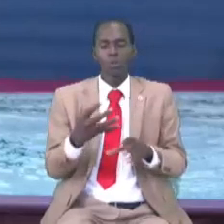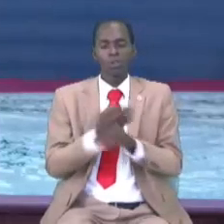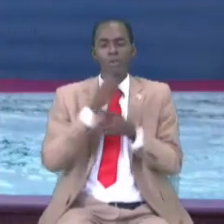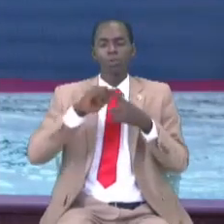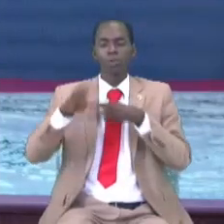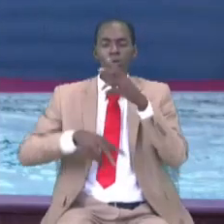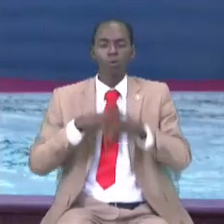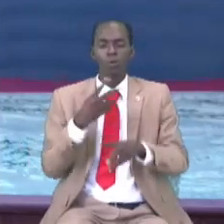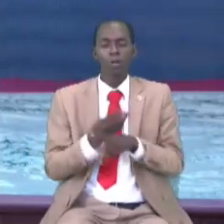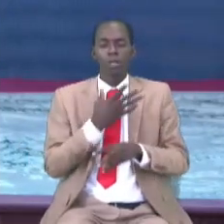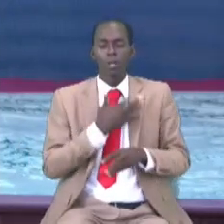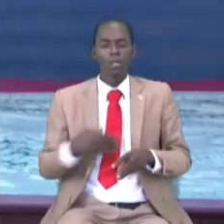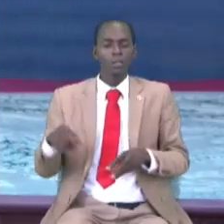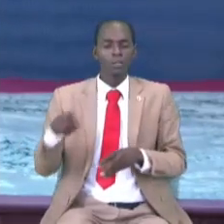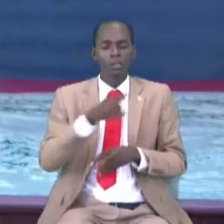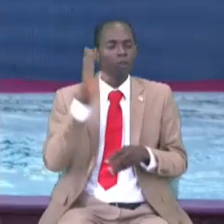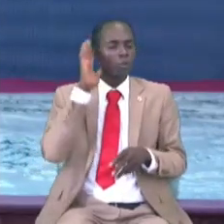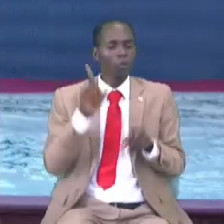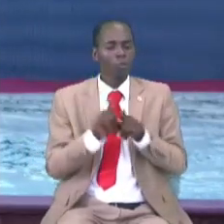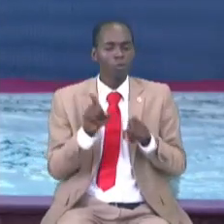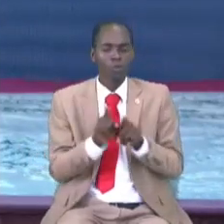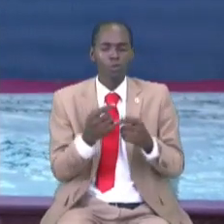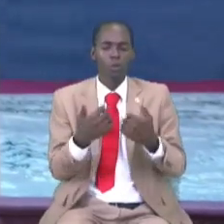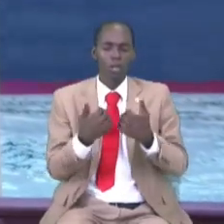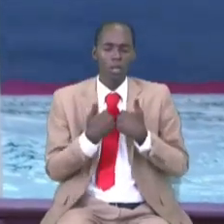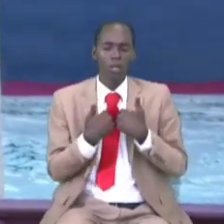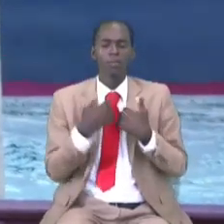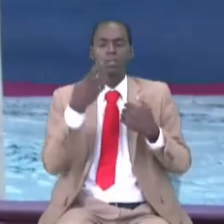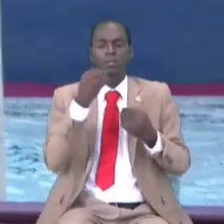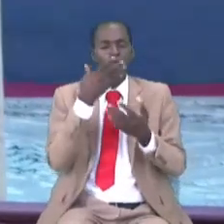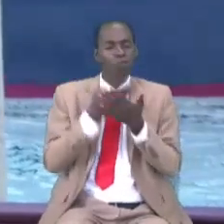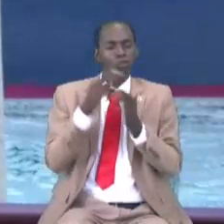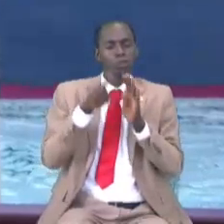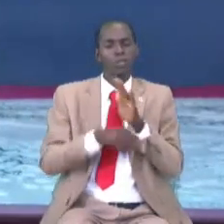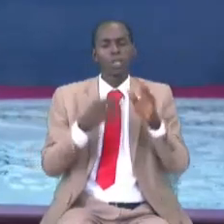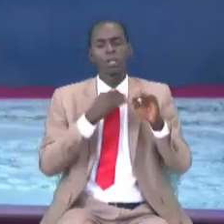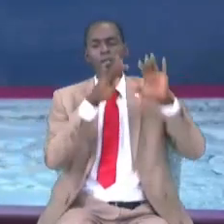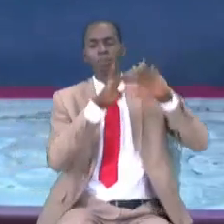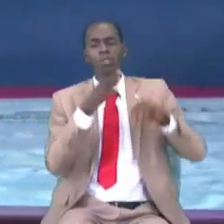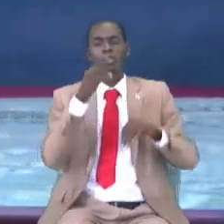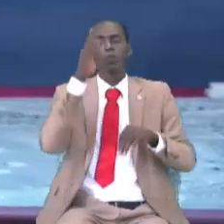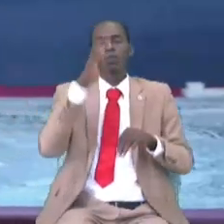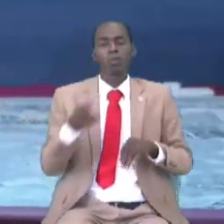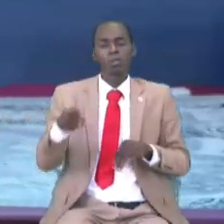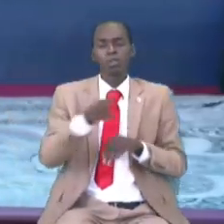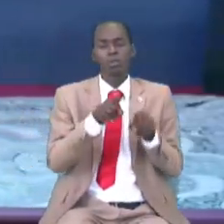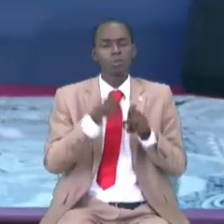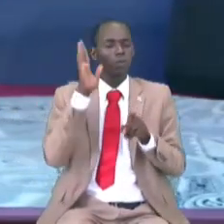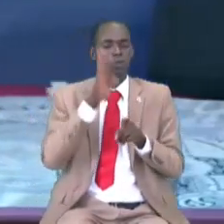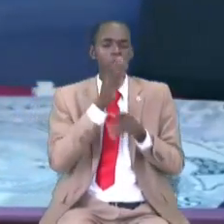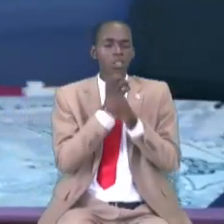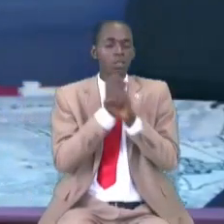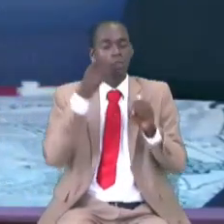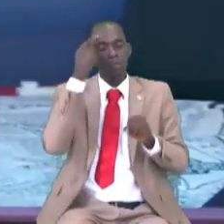of the Lord. They too will be saved because of the blood of the Lamb. Keep us awake tonight as we go through